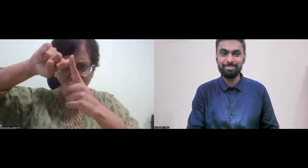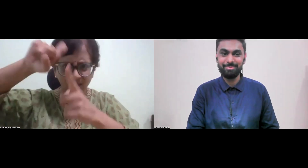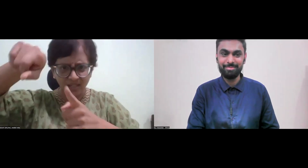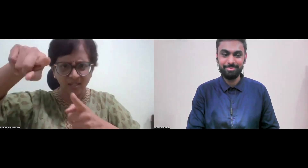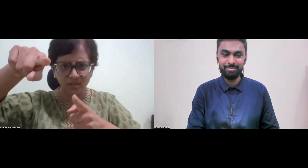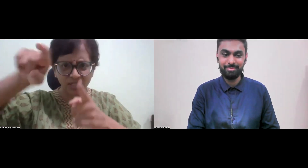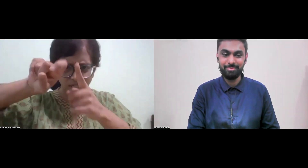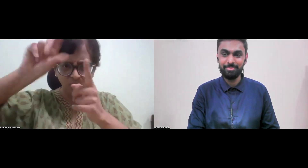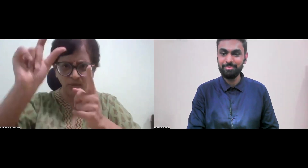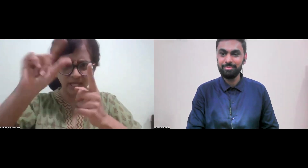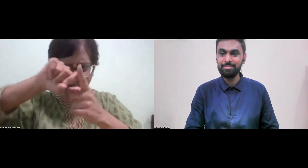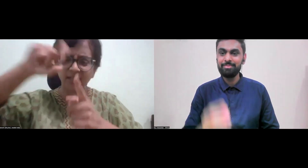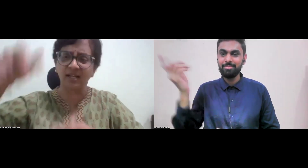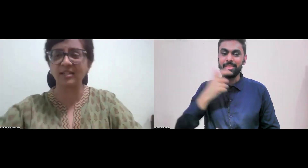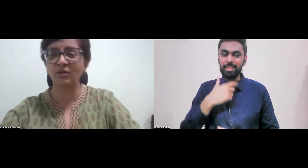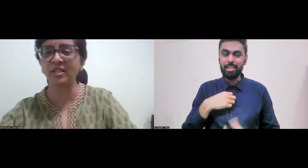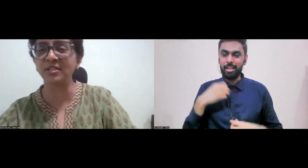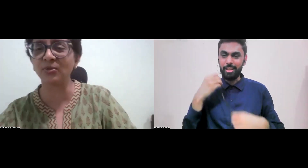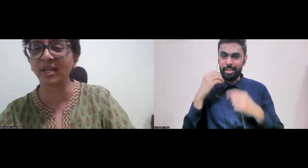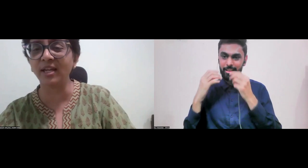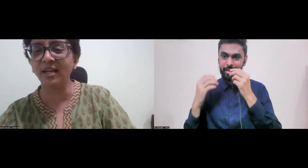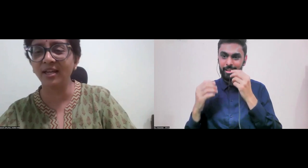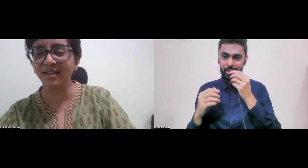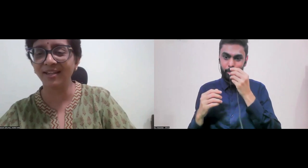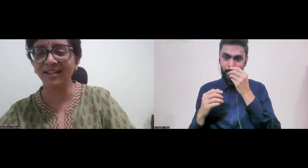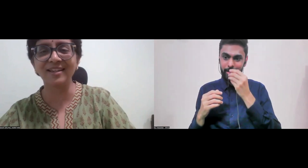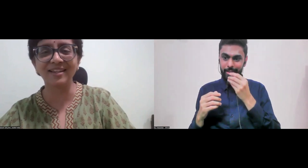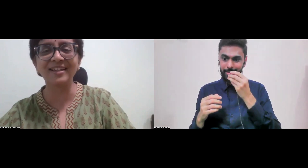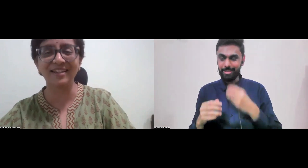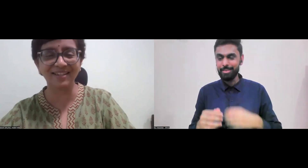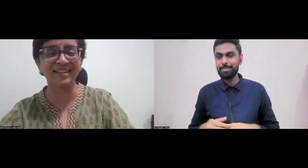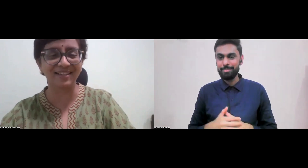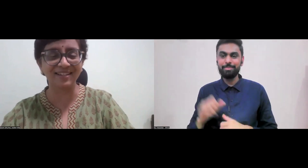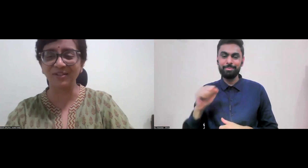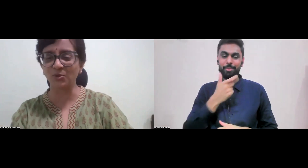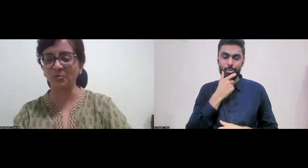you. UK? You're still in UK, right? Yeah, I thought he's UK. Yes, correctly in UK,